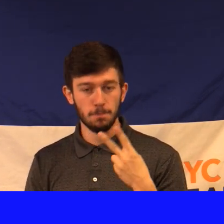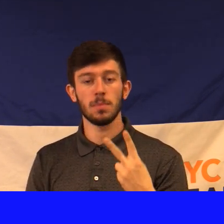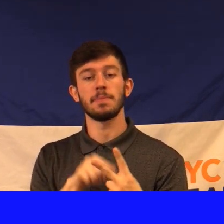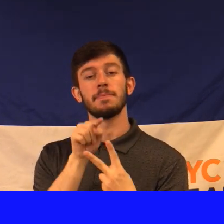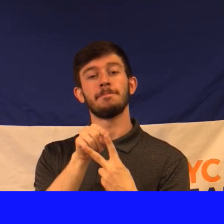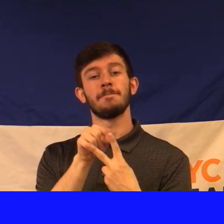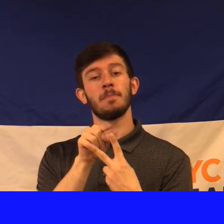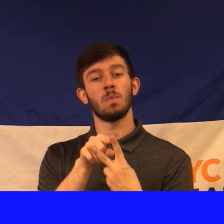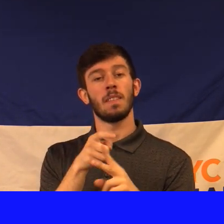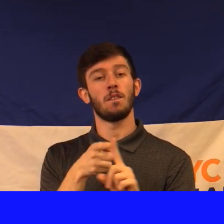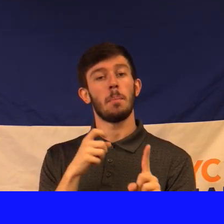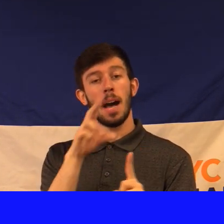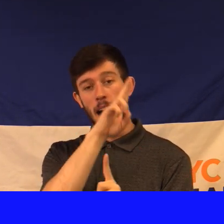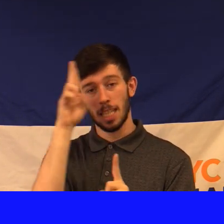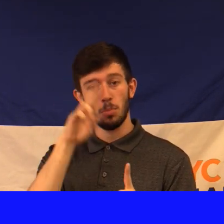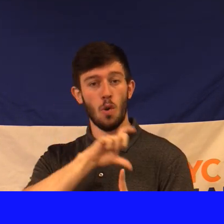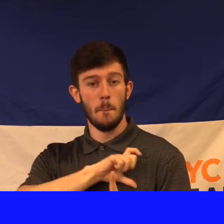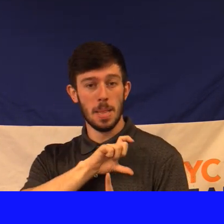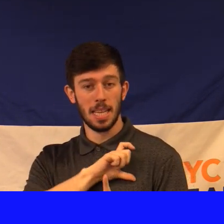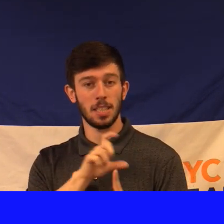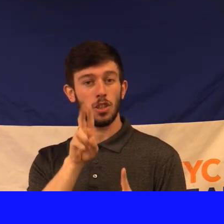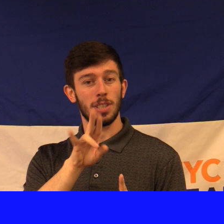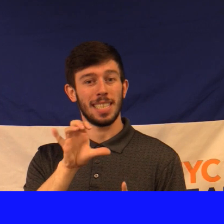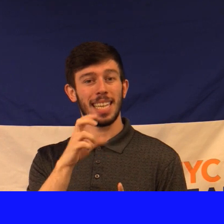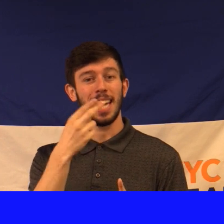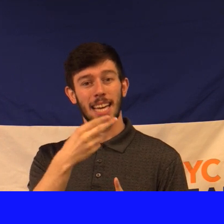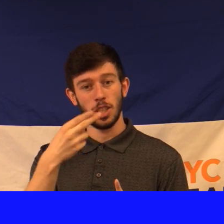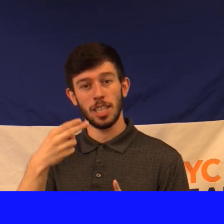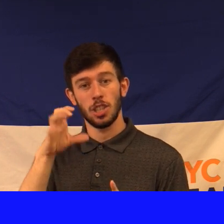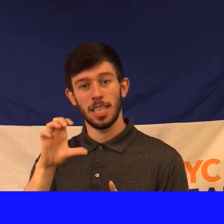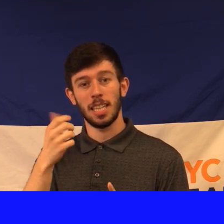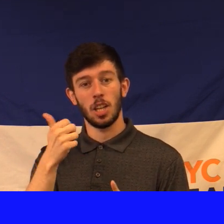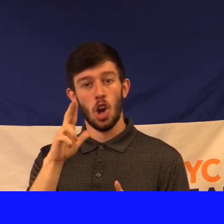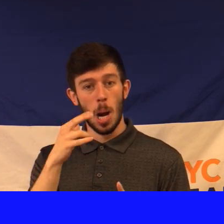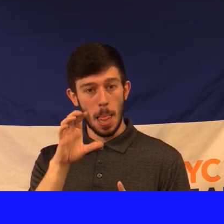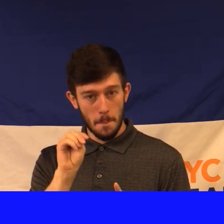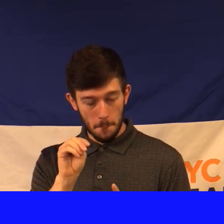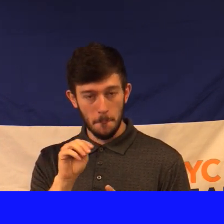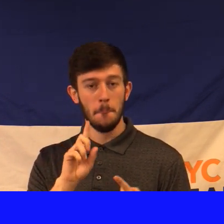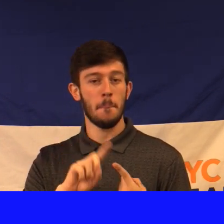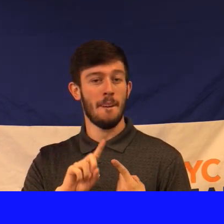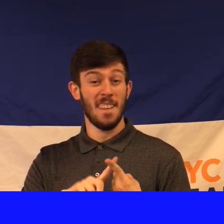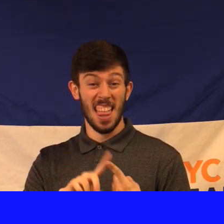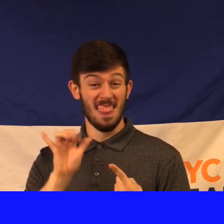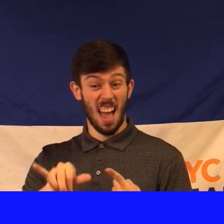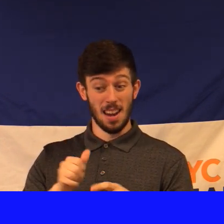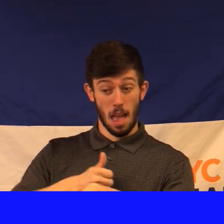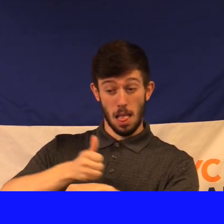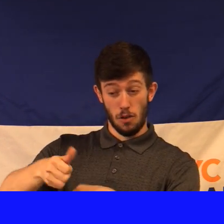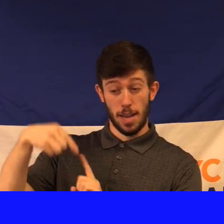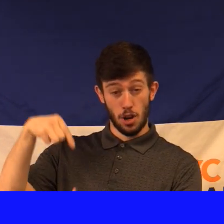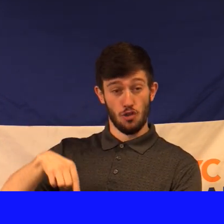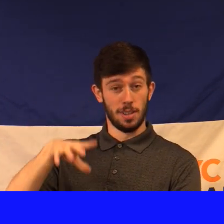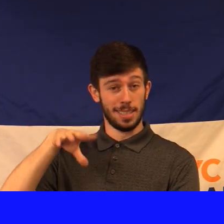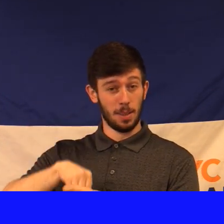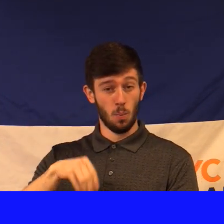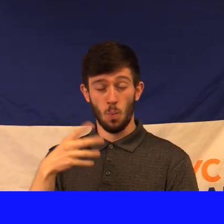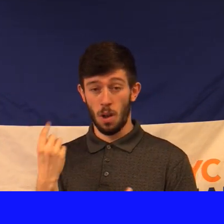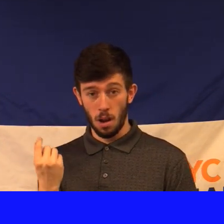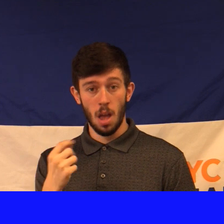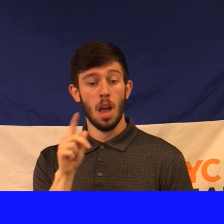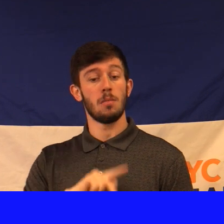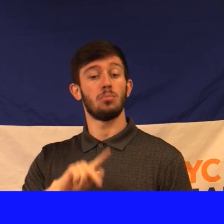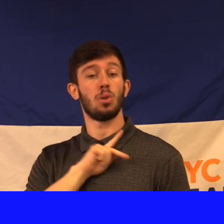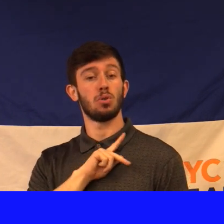one was of hospital police at New York City Health and Hospital, Harlem. The primary allegation in this letter was about the